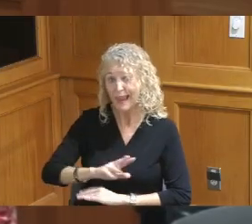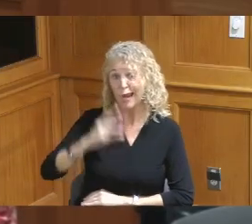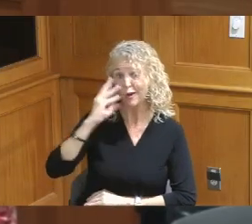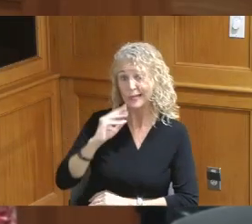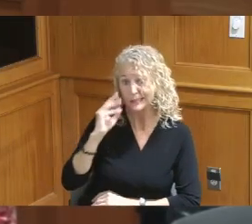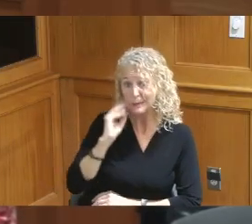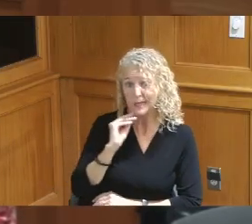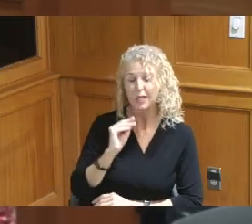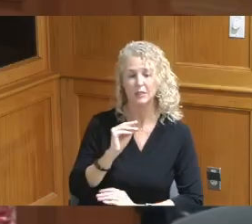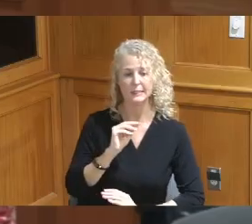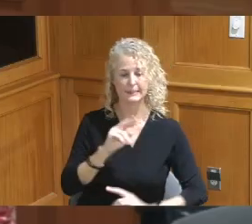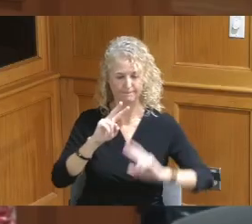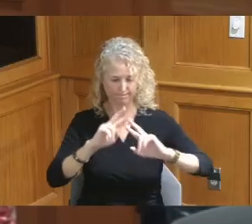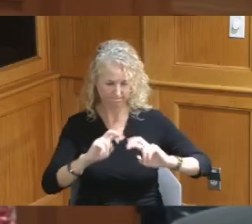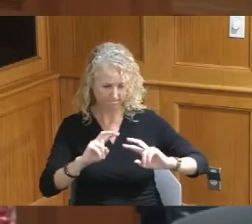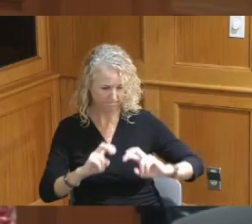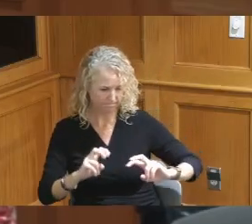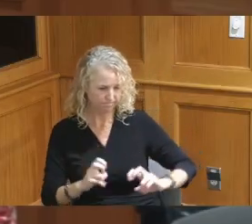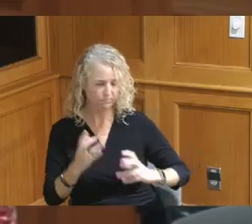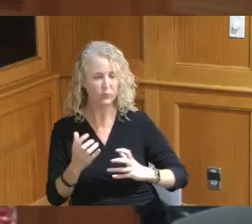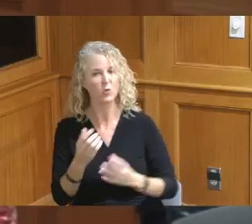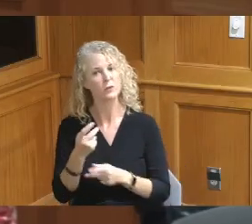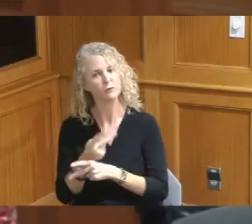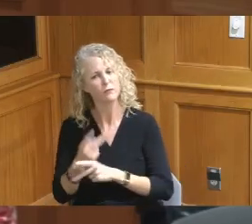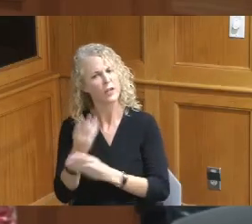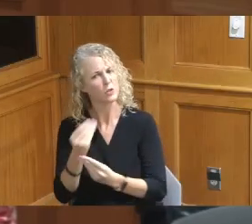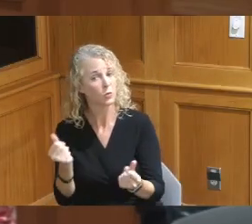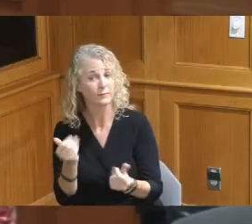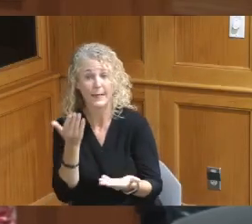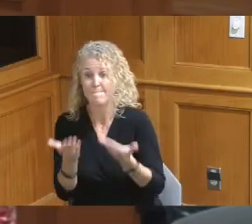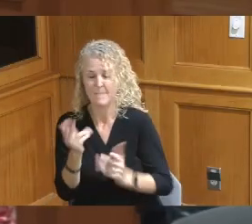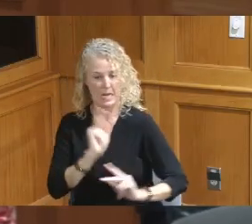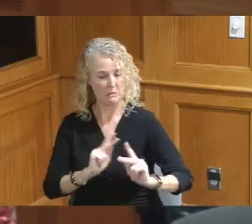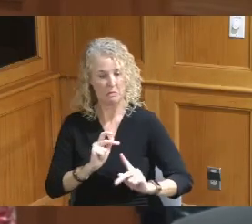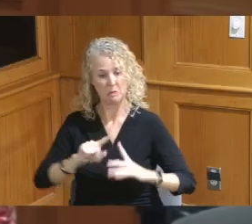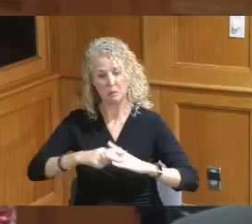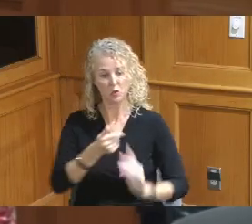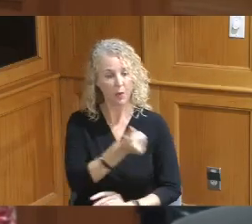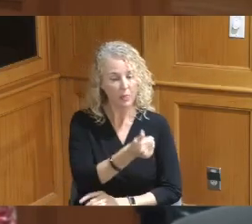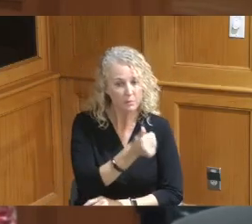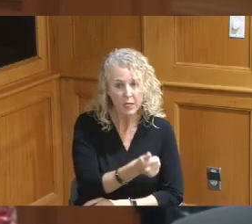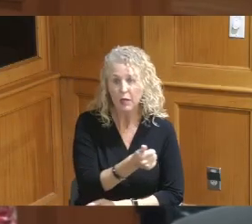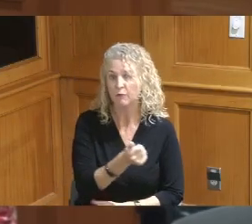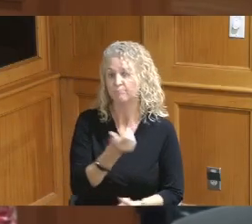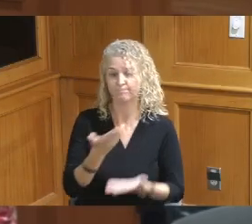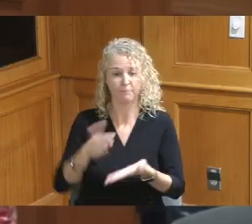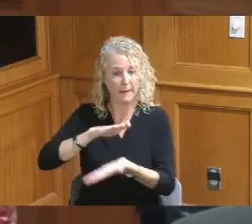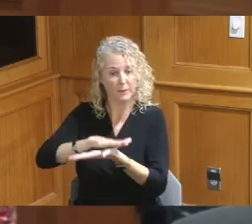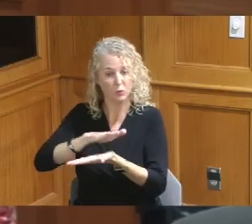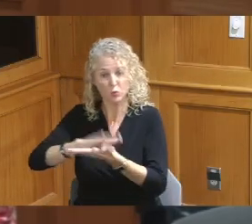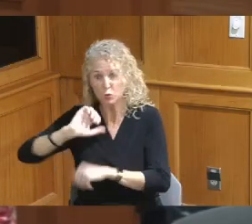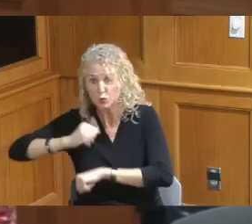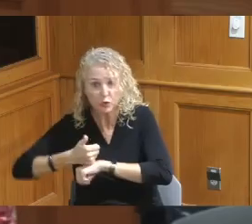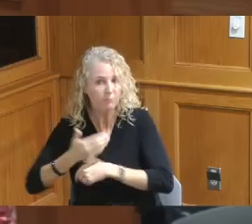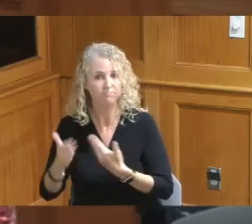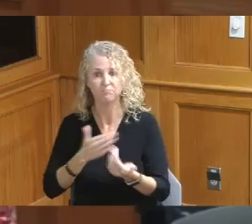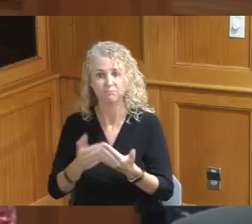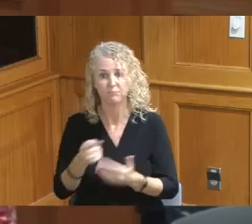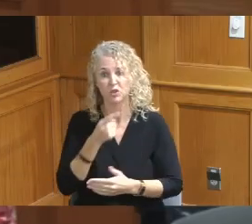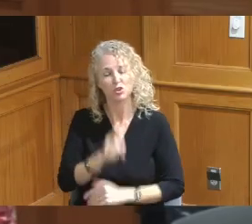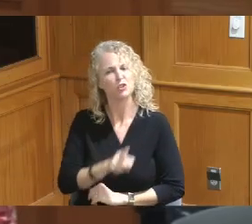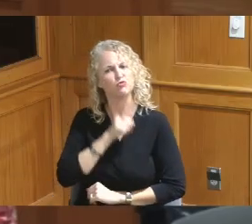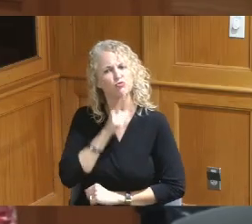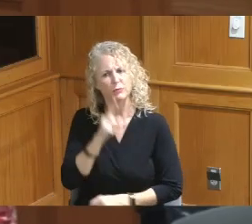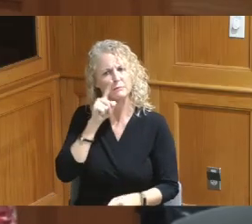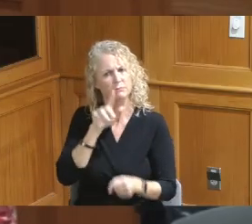actionable, equity-driven solutions. Whether through grassroots collaboration of academic inquiry, Joy is